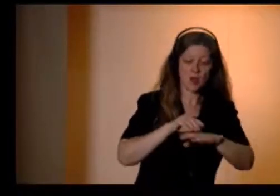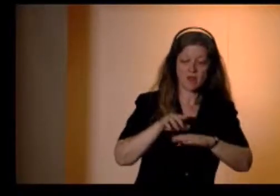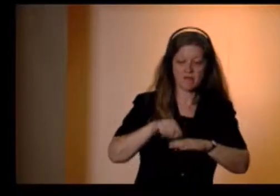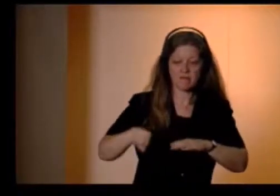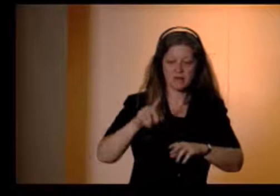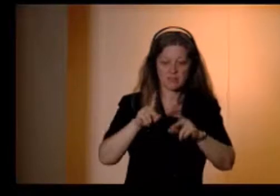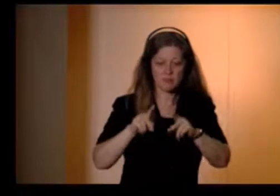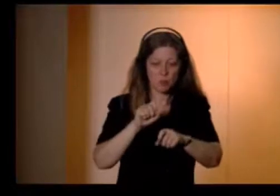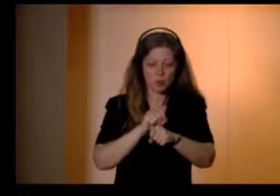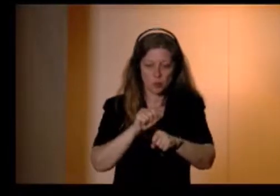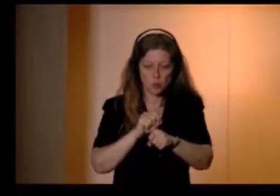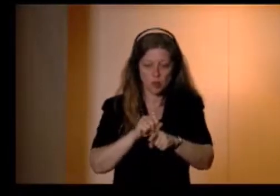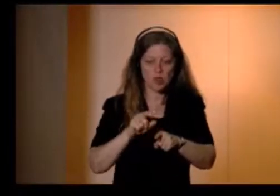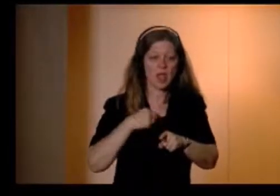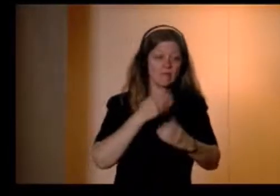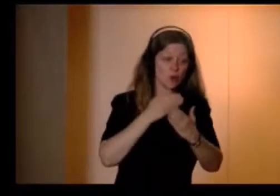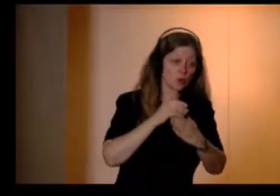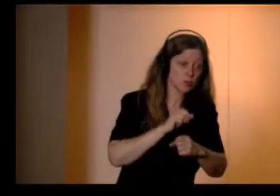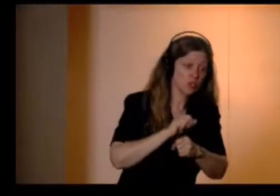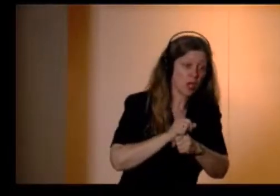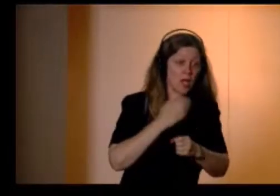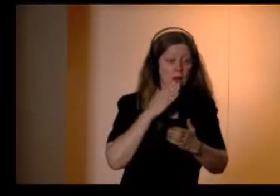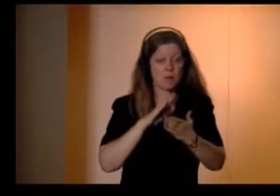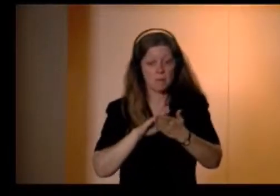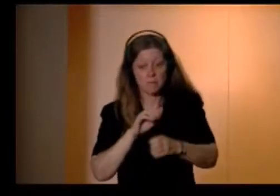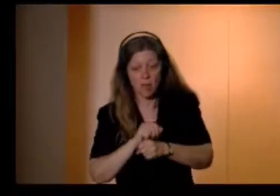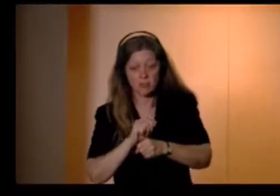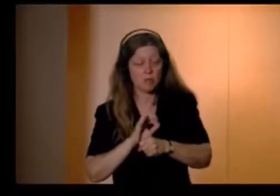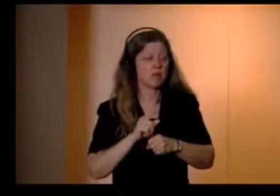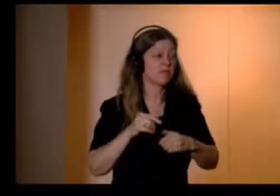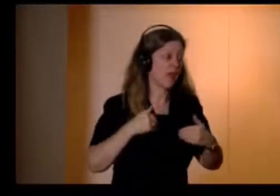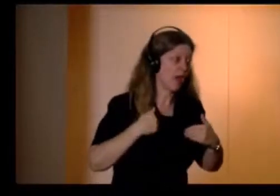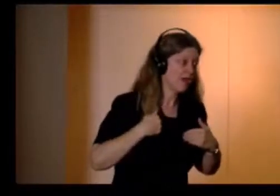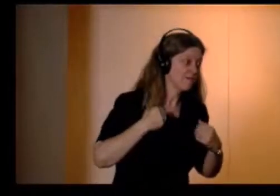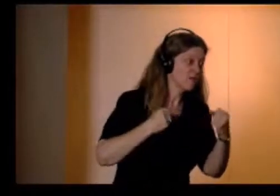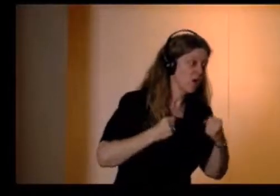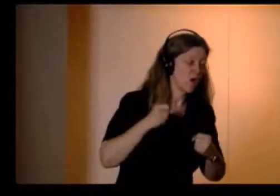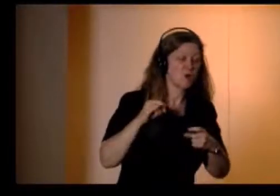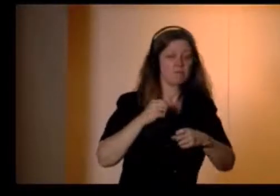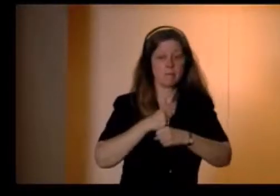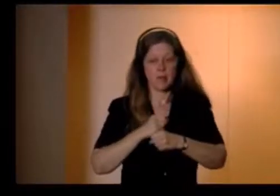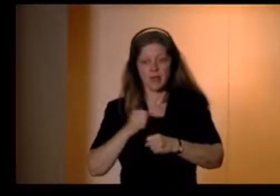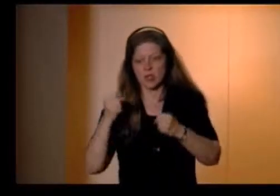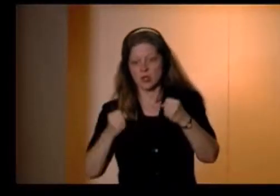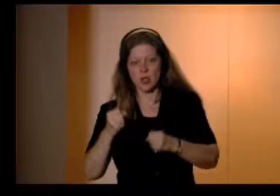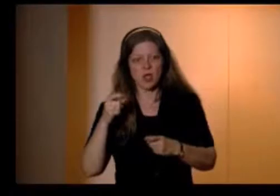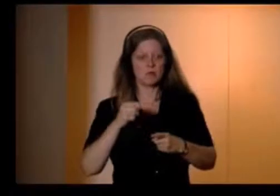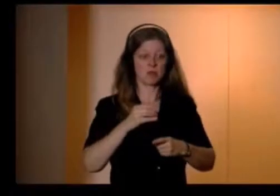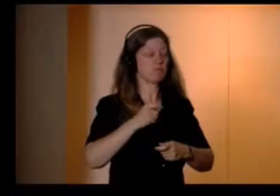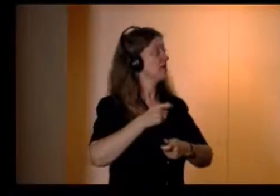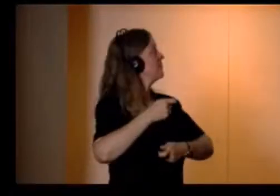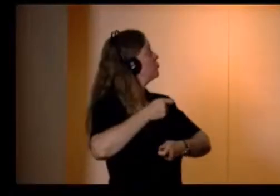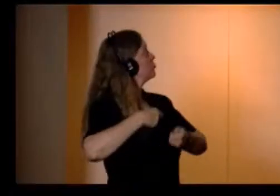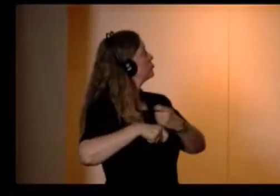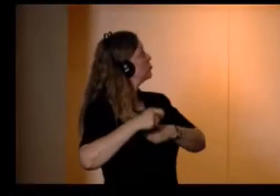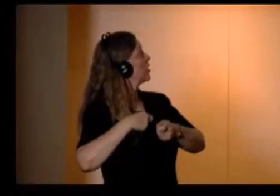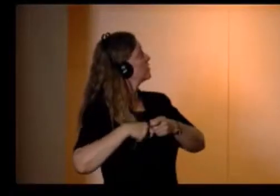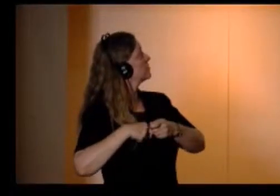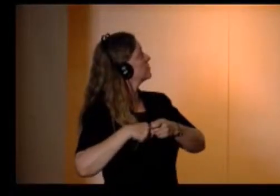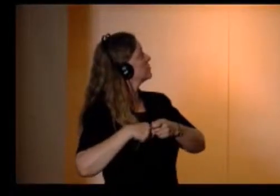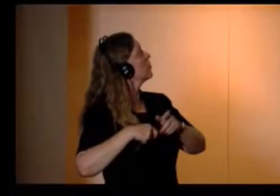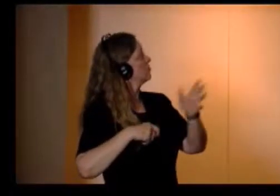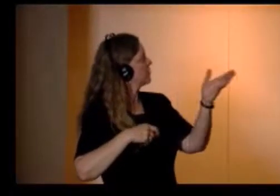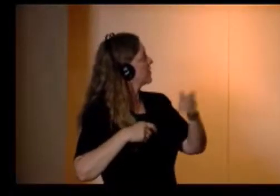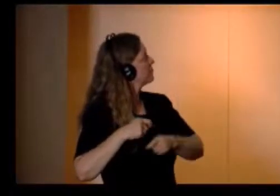If you change the car engine, that will change transportation, right? Pieces being taken all around the world, oops.